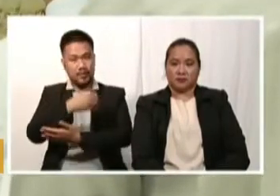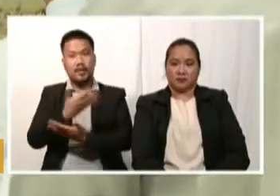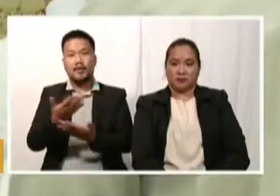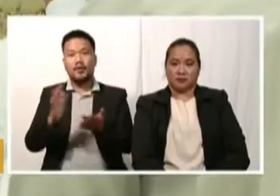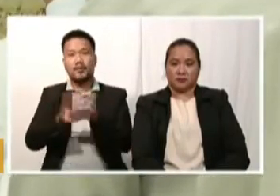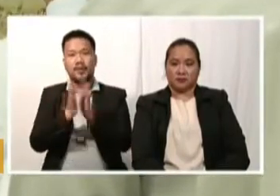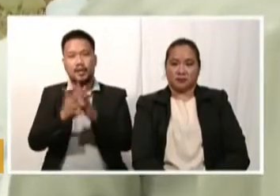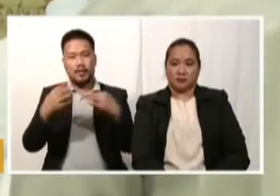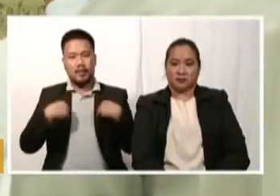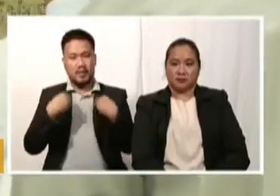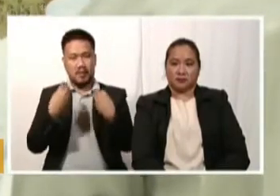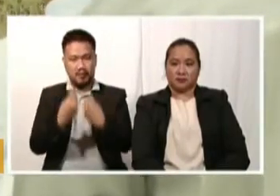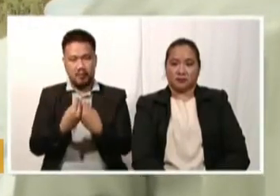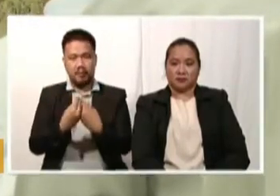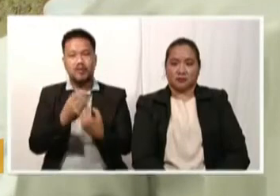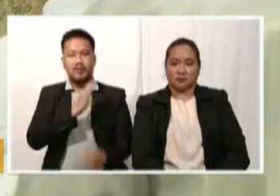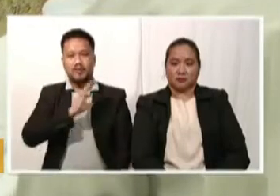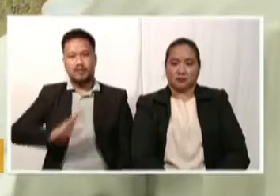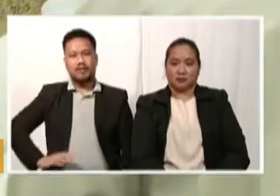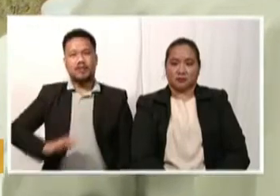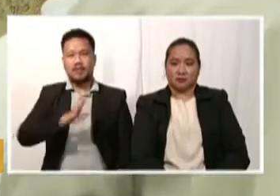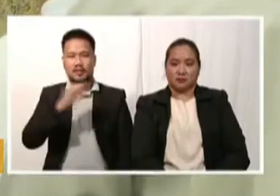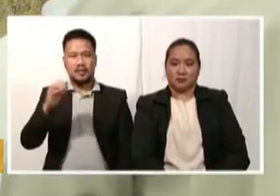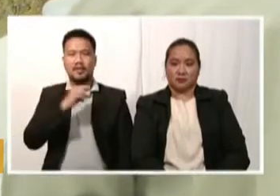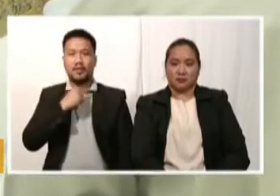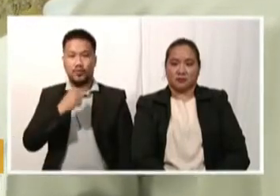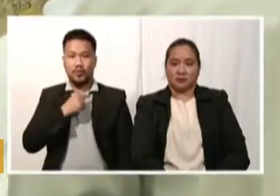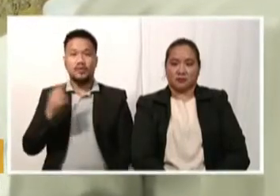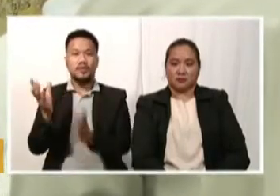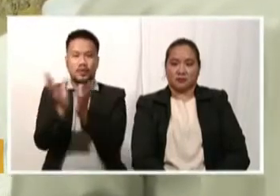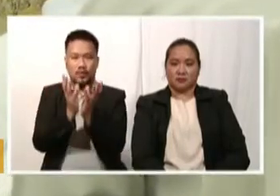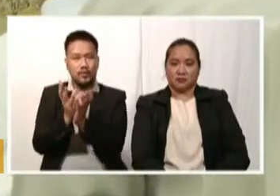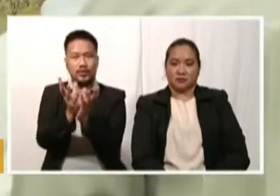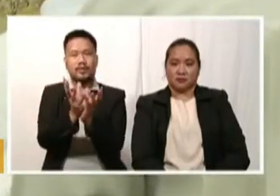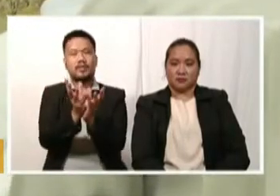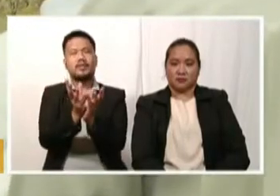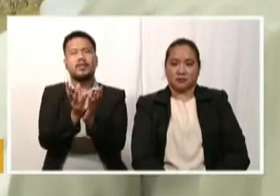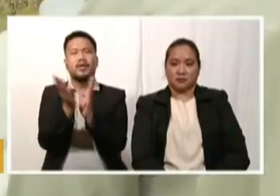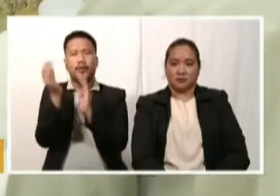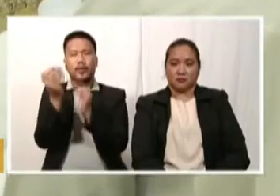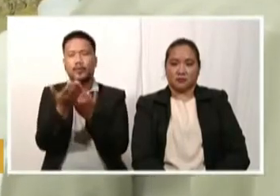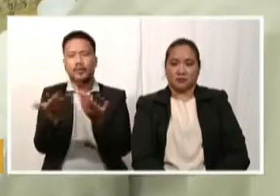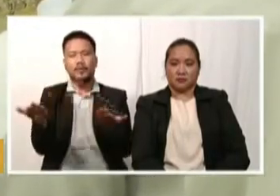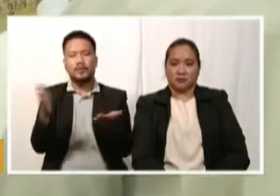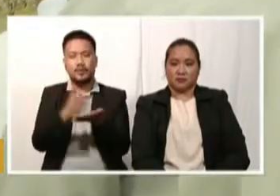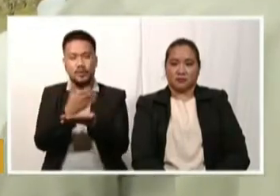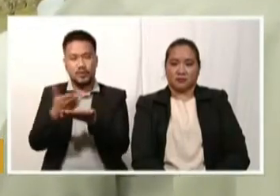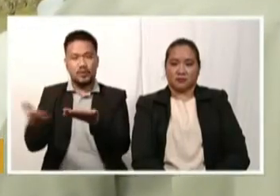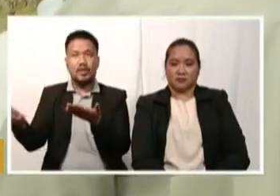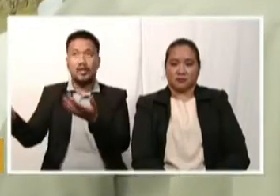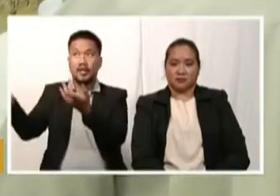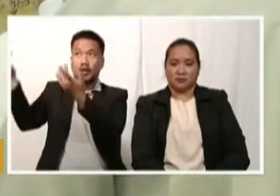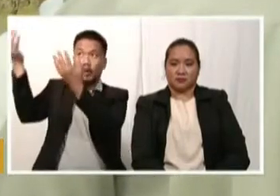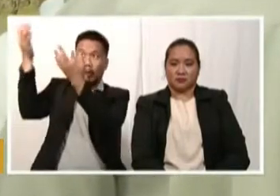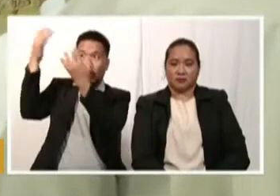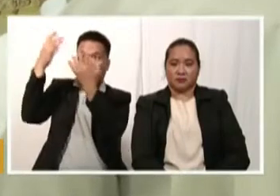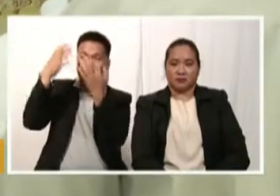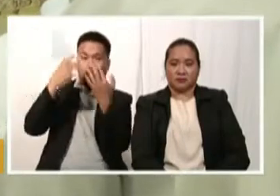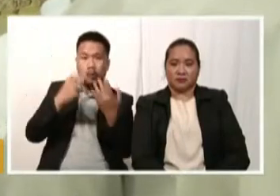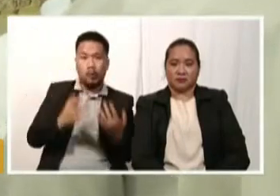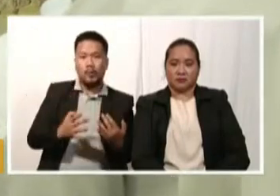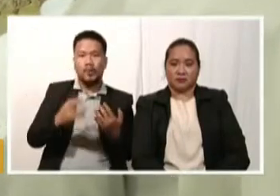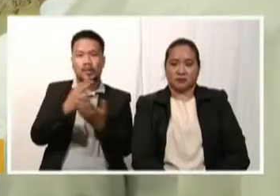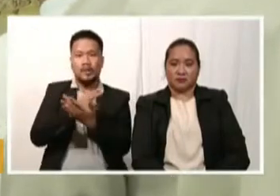Christ and of his priestly people. You are now to share in the outpouring of the